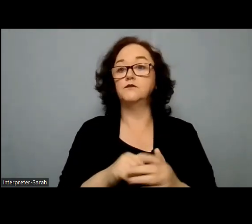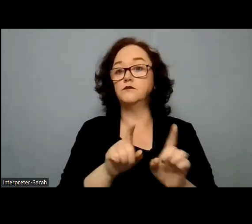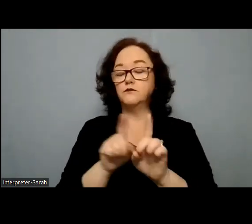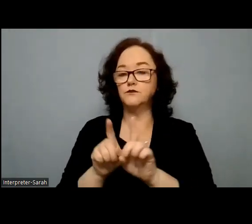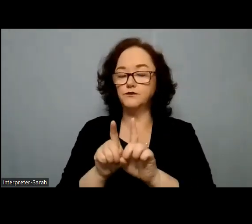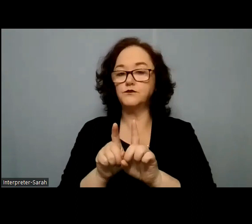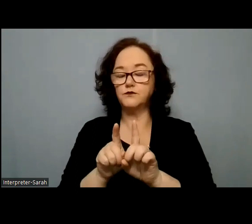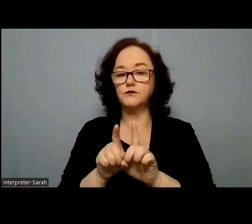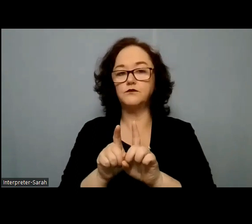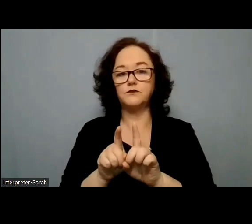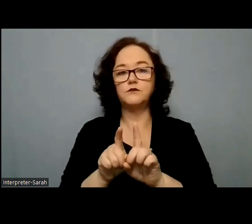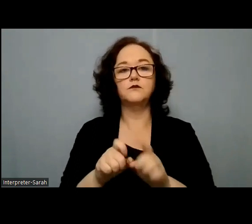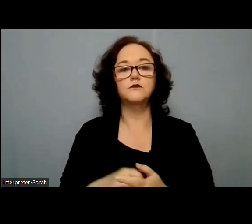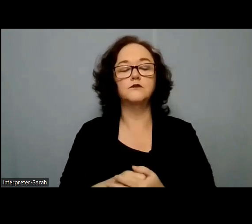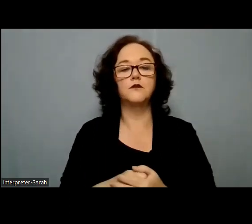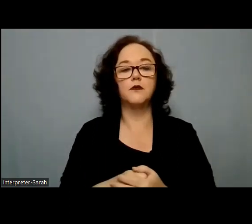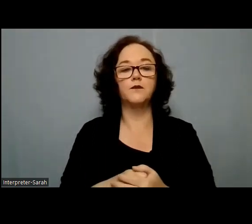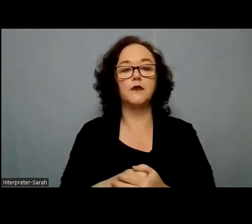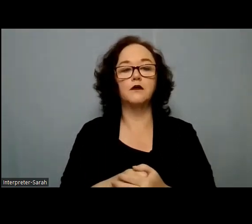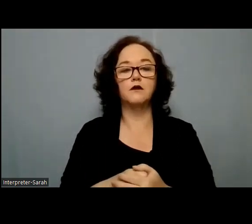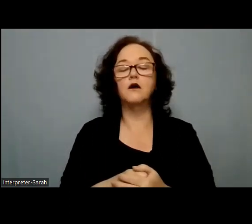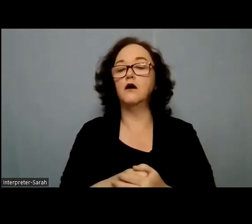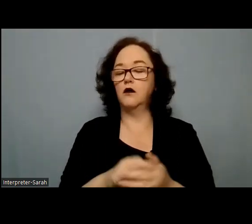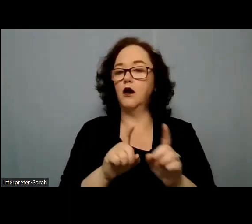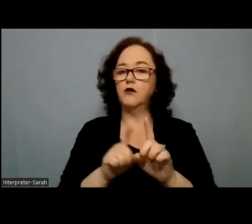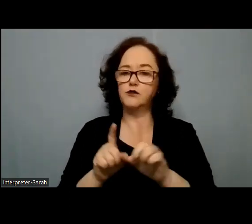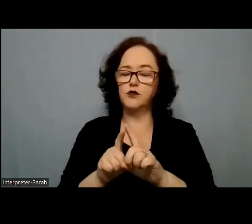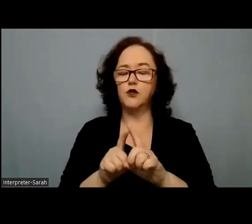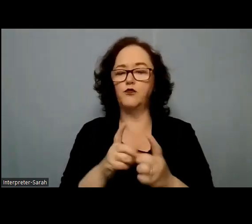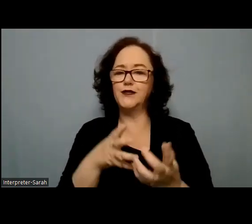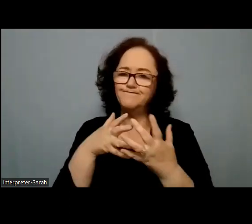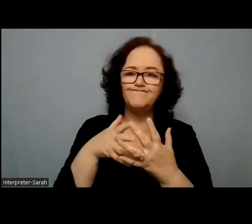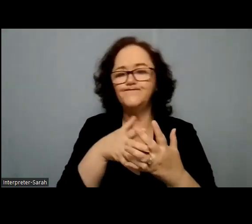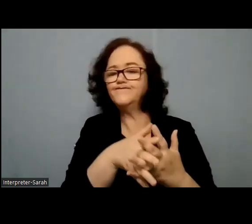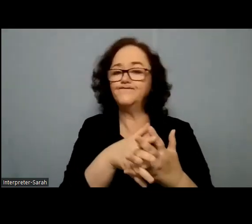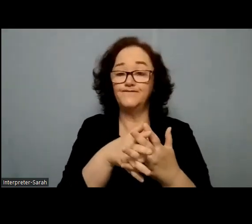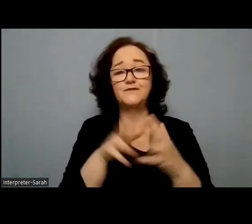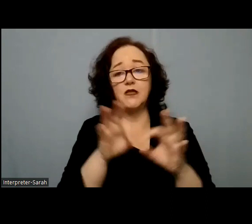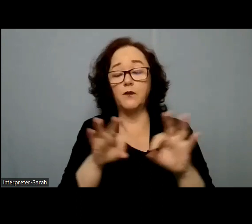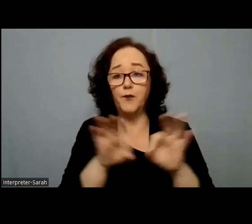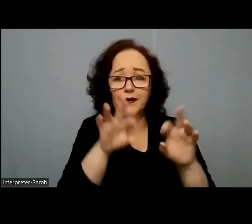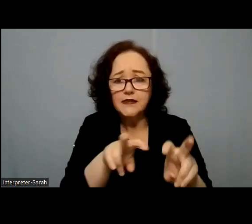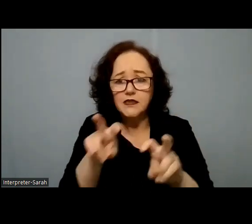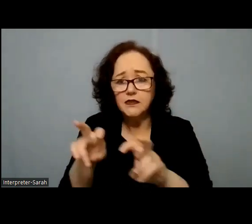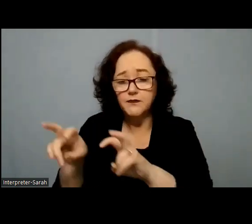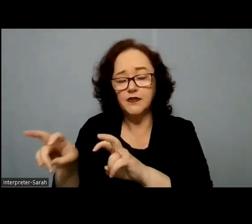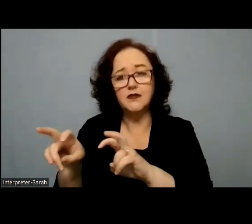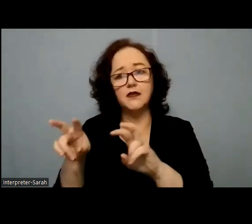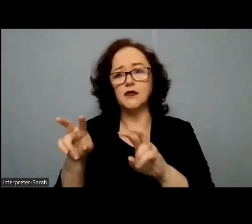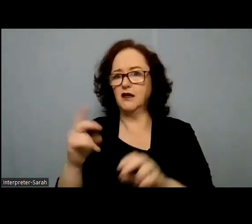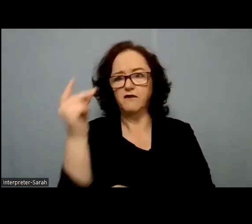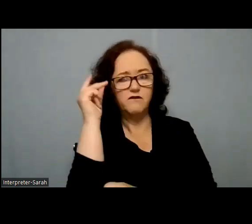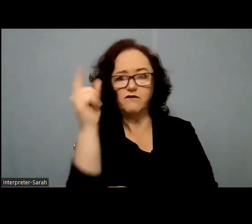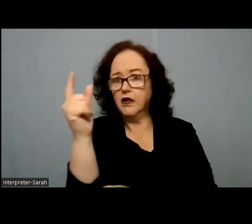jail diversion, but we're also embedded in the jails to make sure that assessments may be conducted immediately as soon